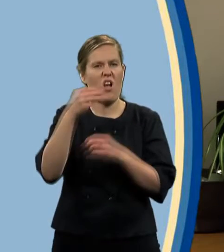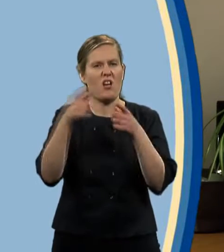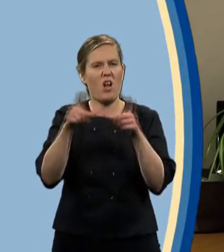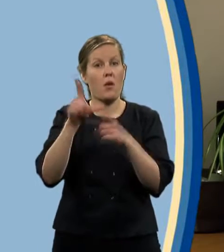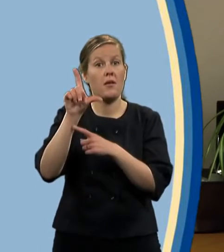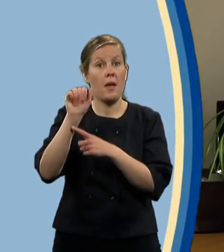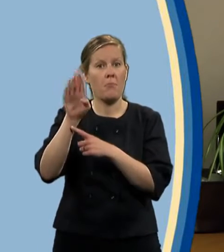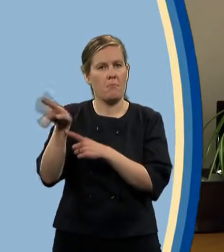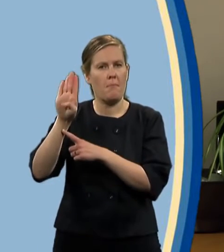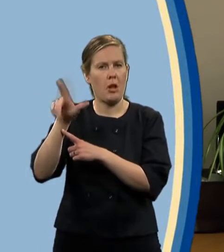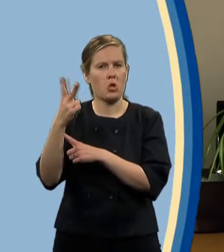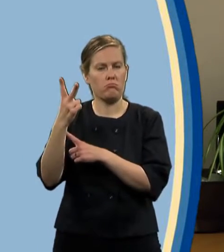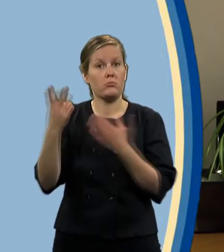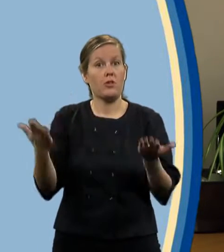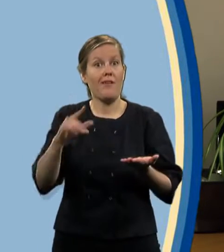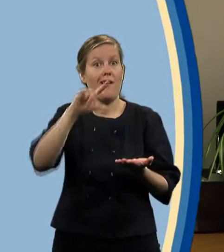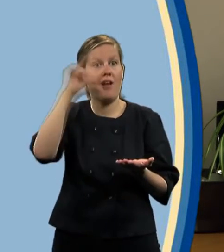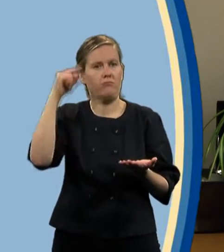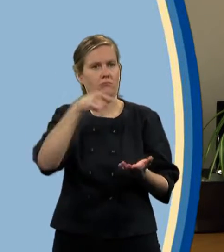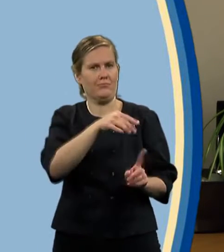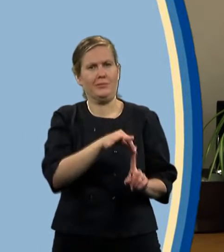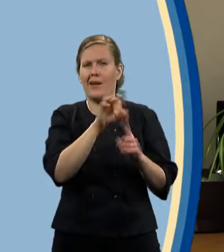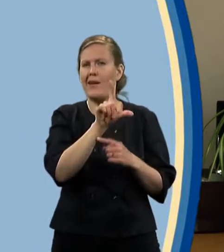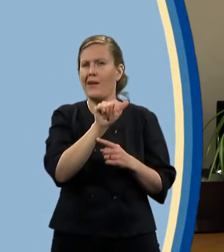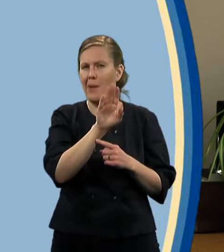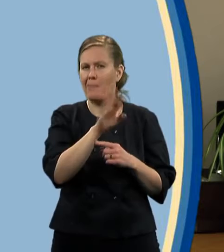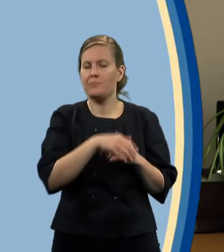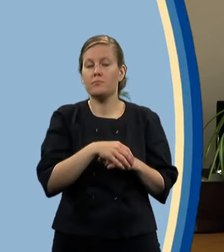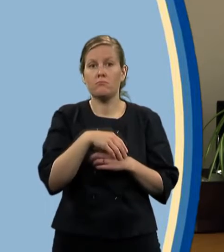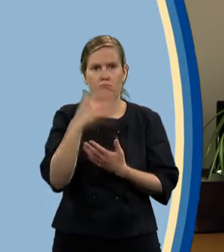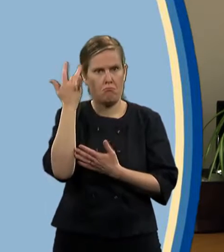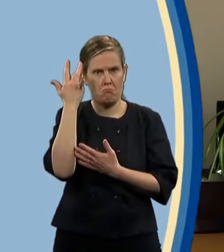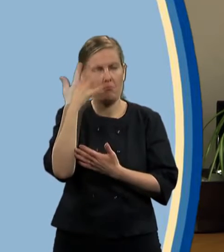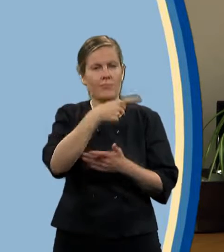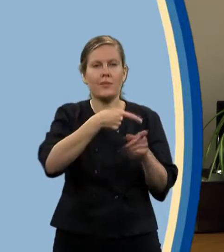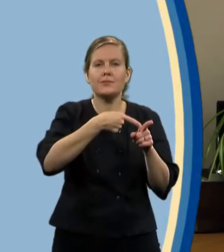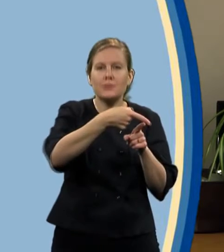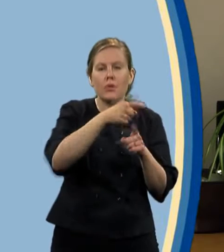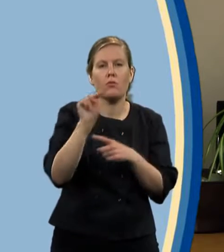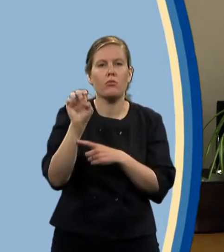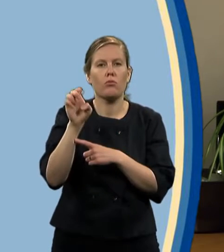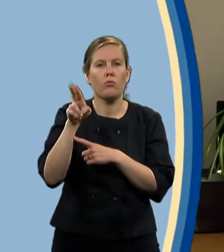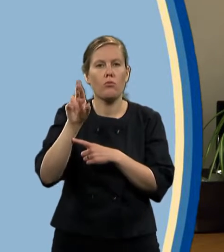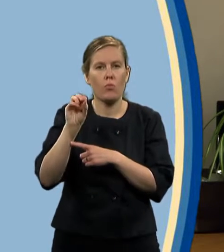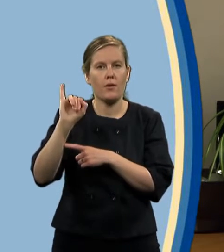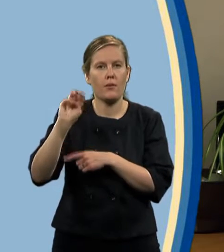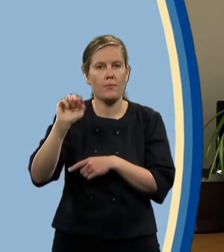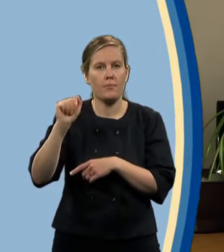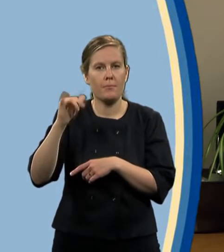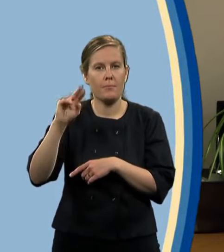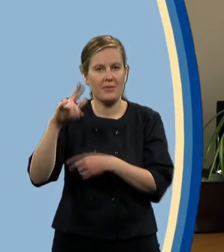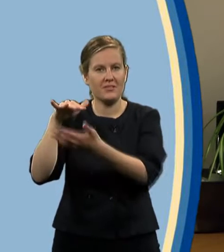and Language Laboratory at Gallaudet University is a very special lab. It is a laboratory